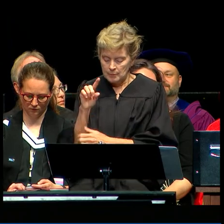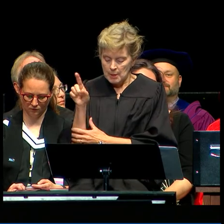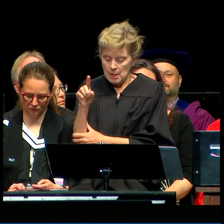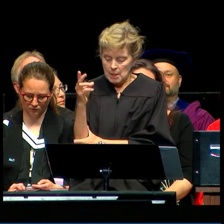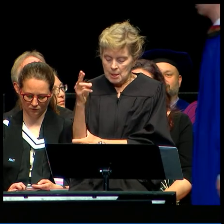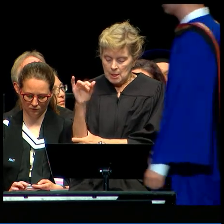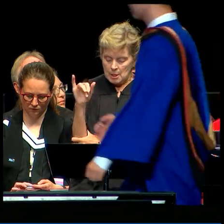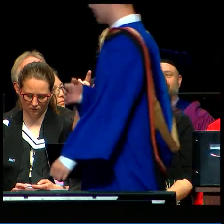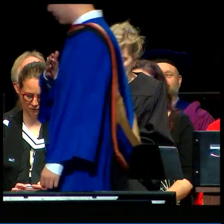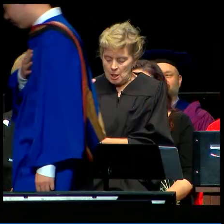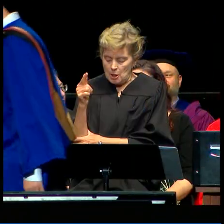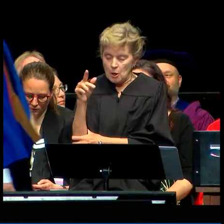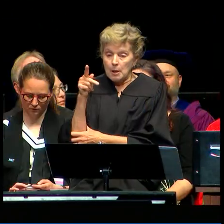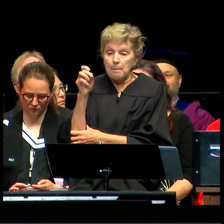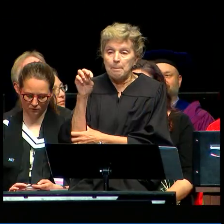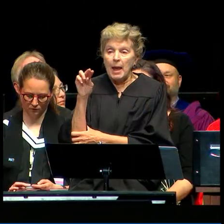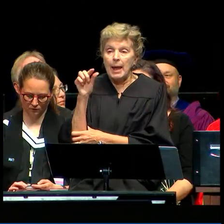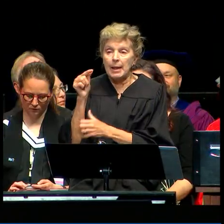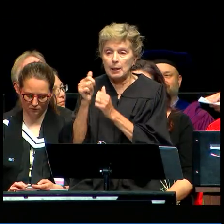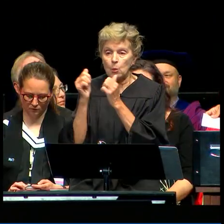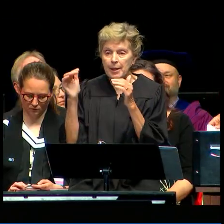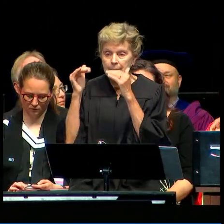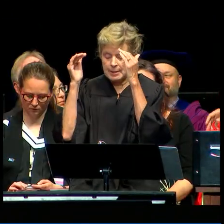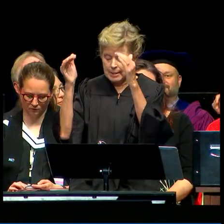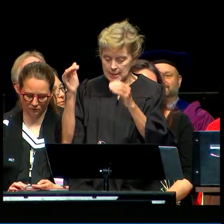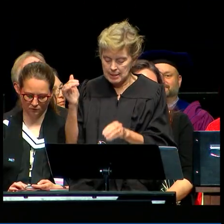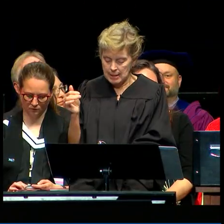Jilong Peng, with distinction.